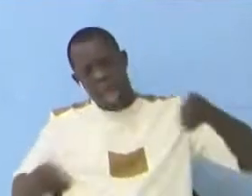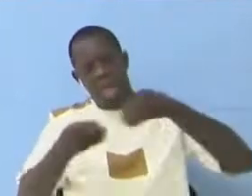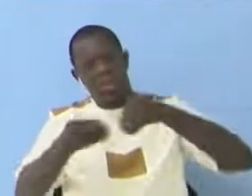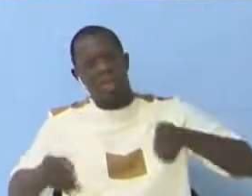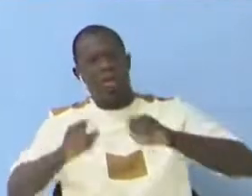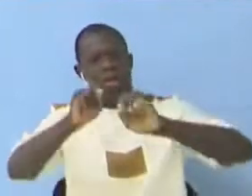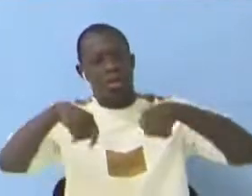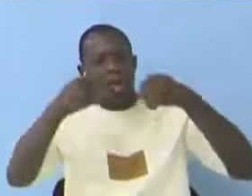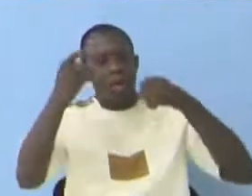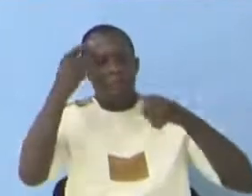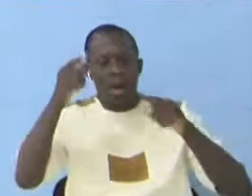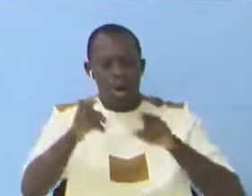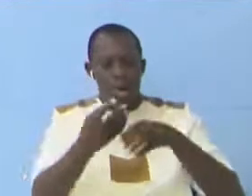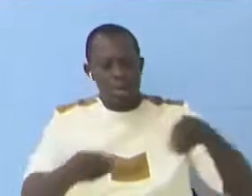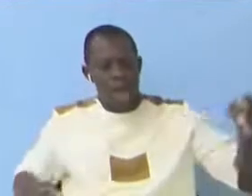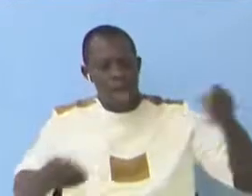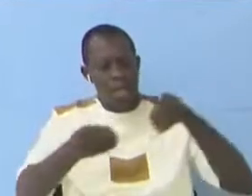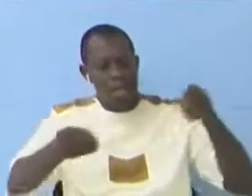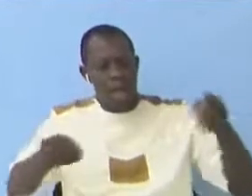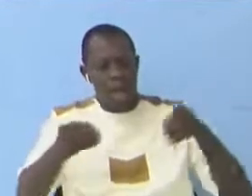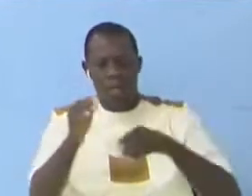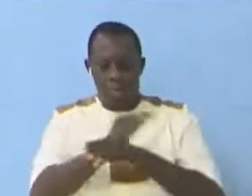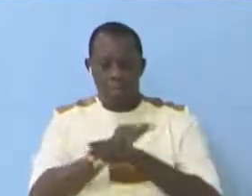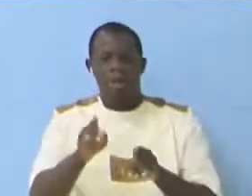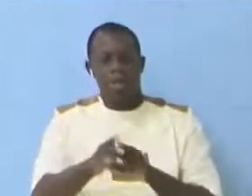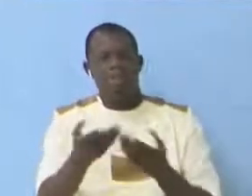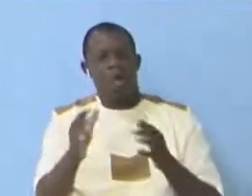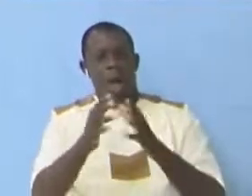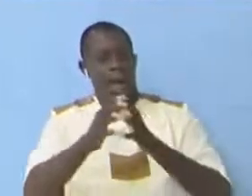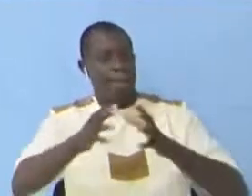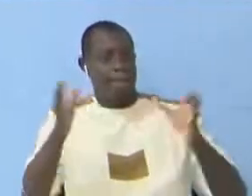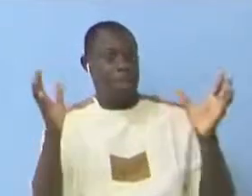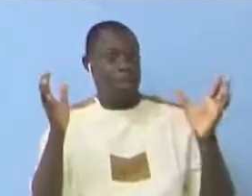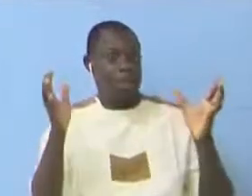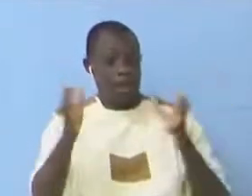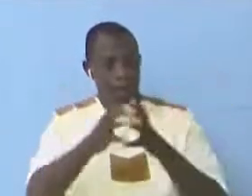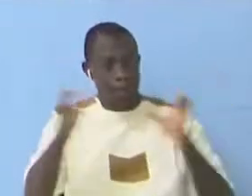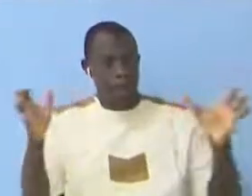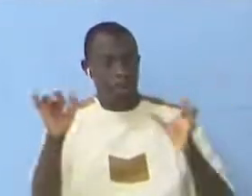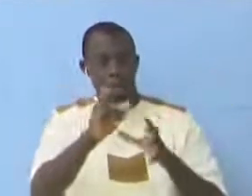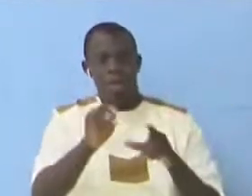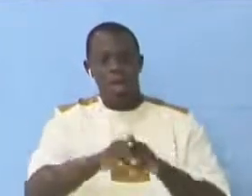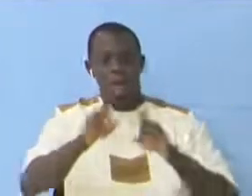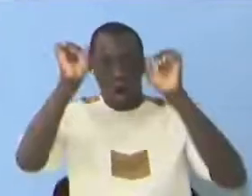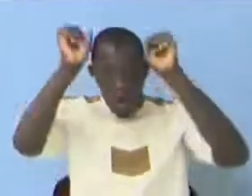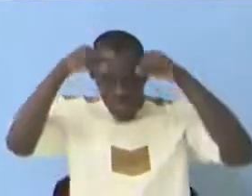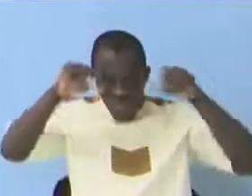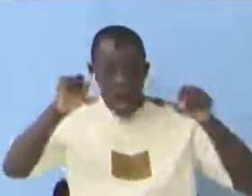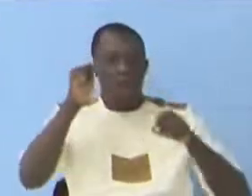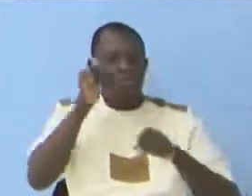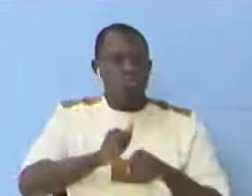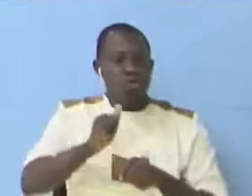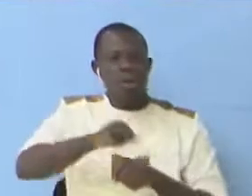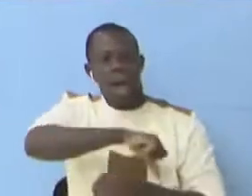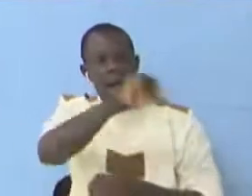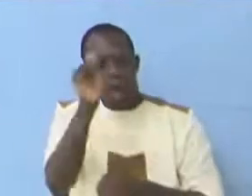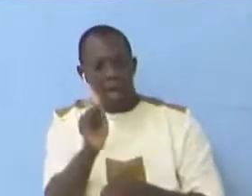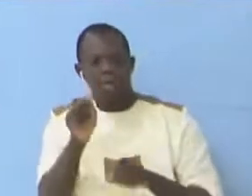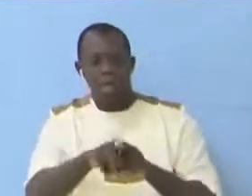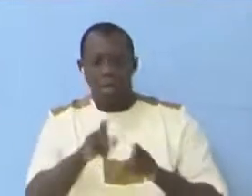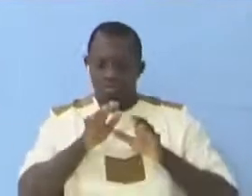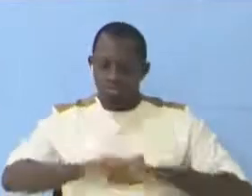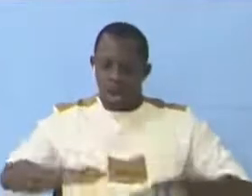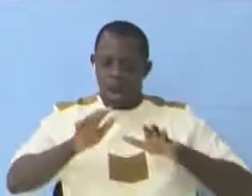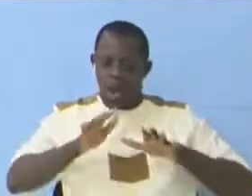Piti. No, this is the big chaya. This is No, the chaya of the Fullers and the Jolas. The That big is one. Chaya Piti. caaya bu mag la bi pël